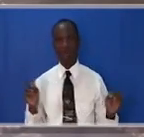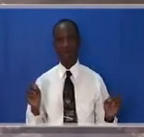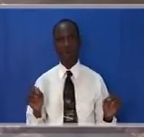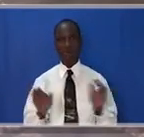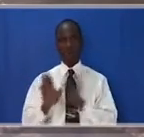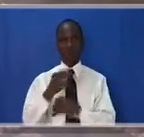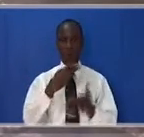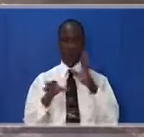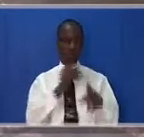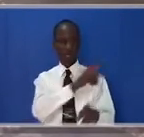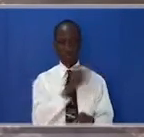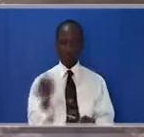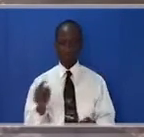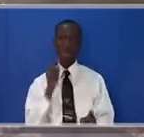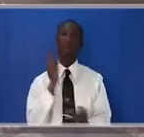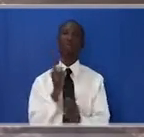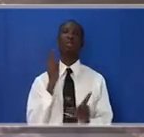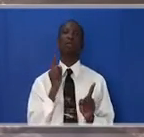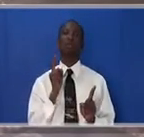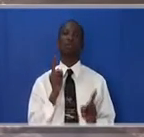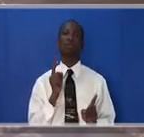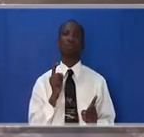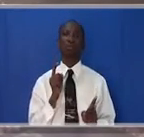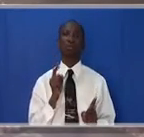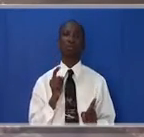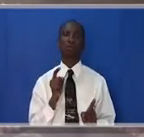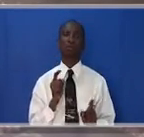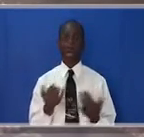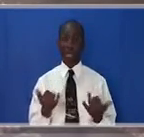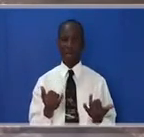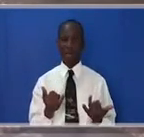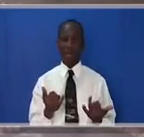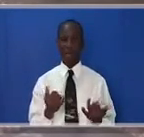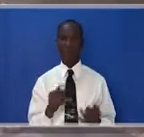Debida. Enti nchile chile apostles doctrine. Nsem pi wom.